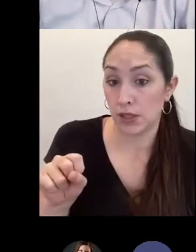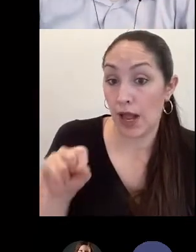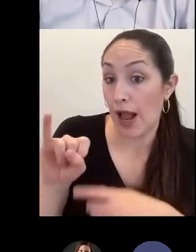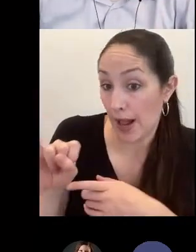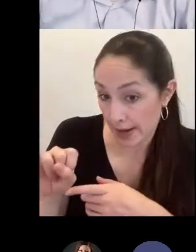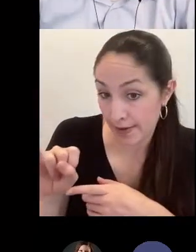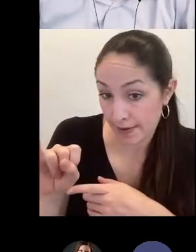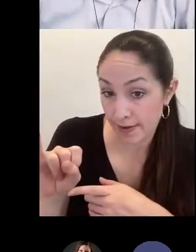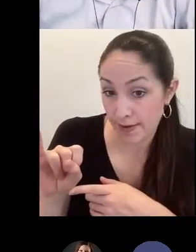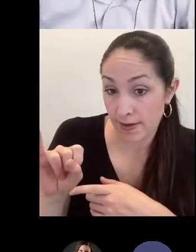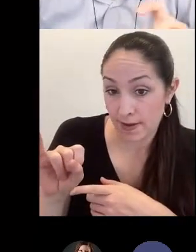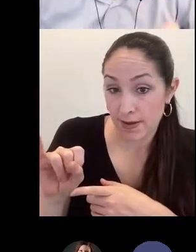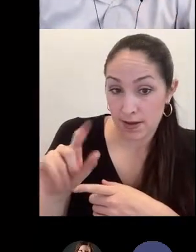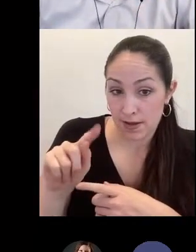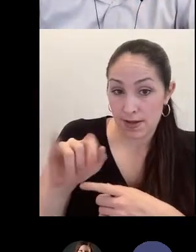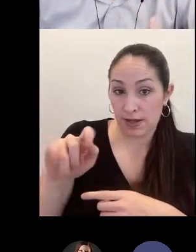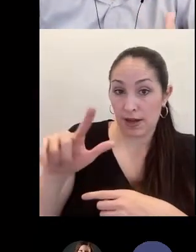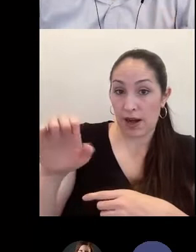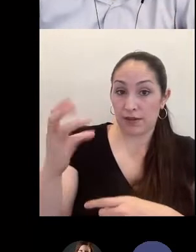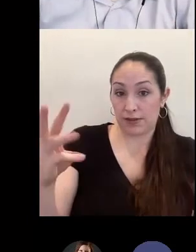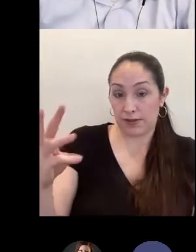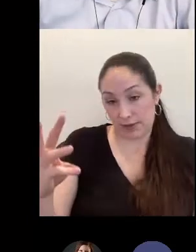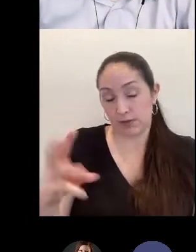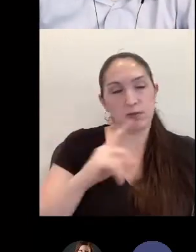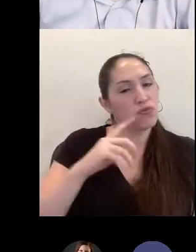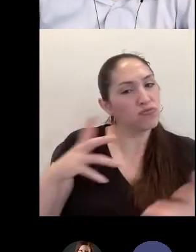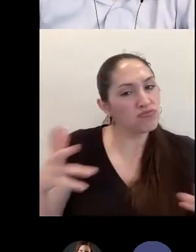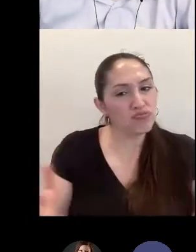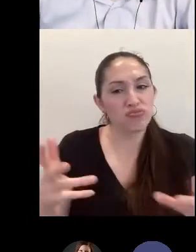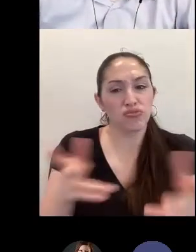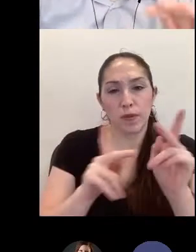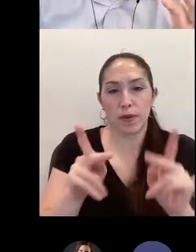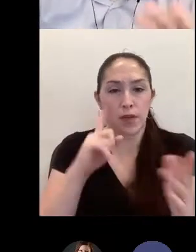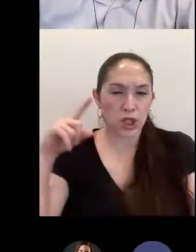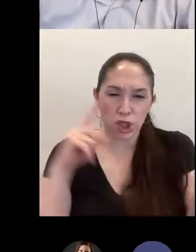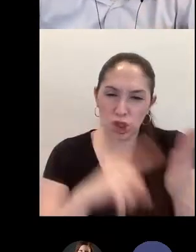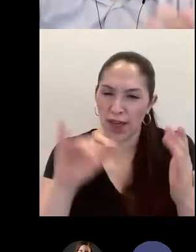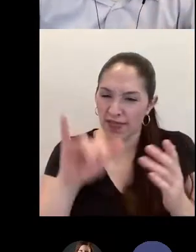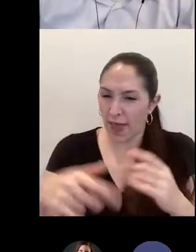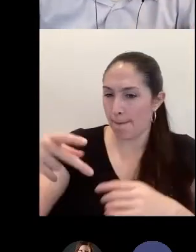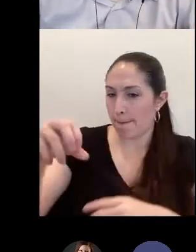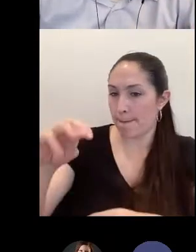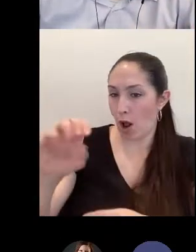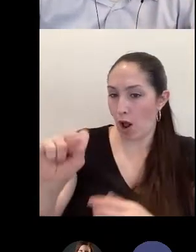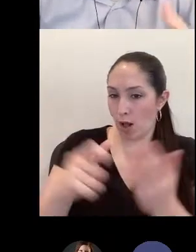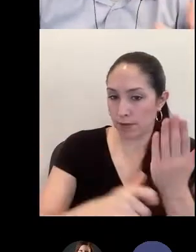portion, Title 16, really encourage individuals to check out the POMS manual because I think all the examples we provided are in